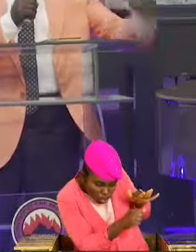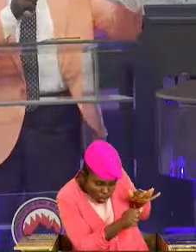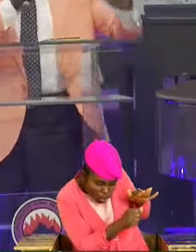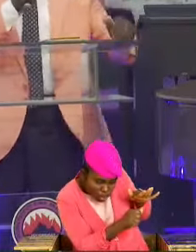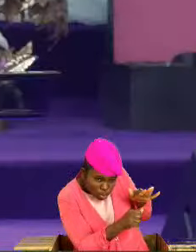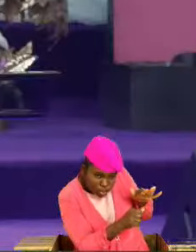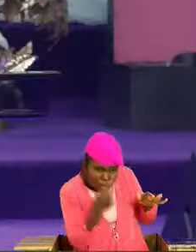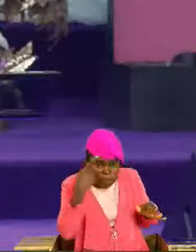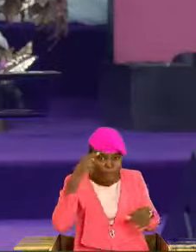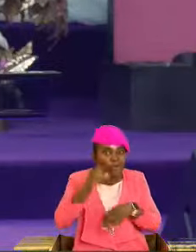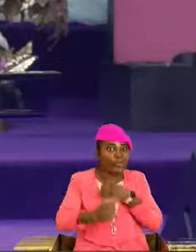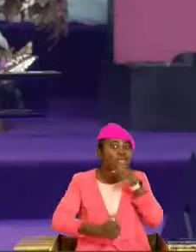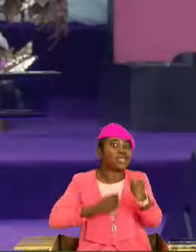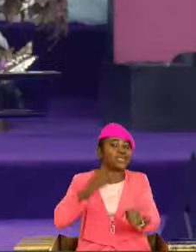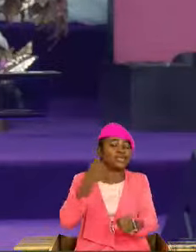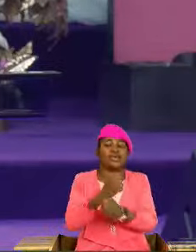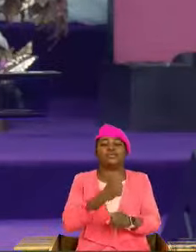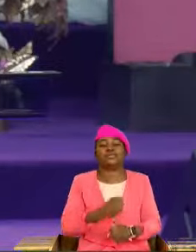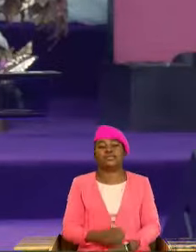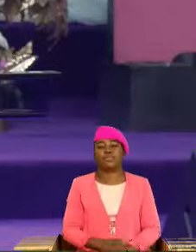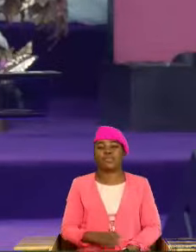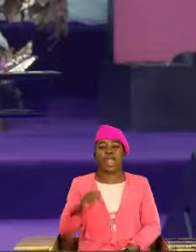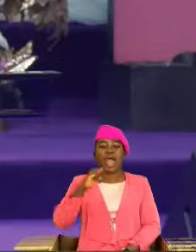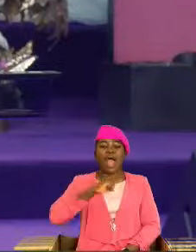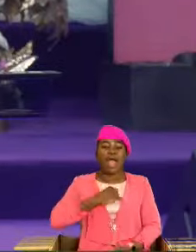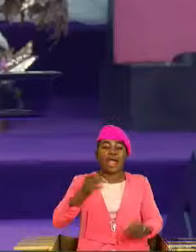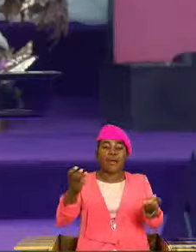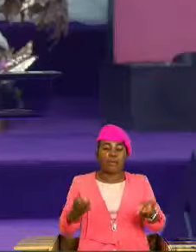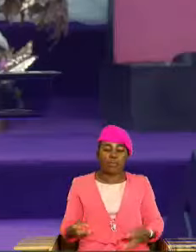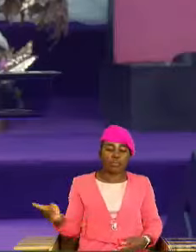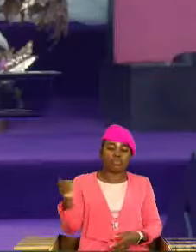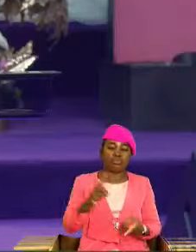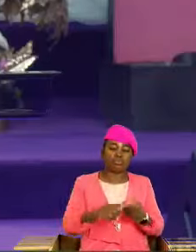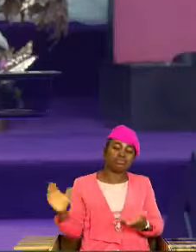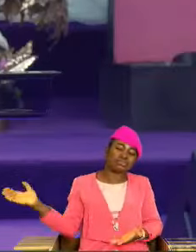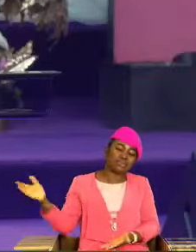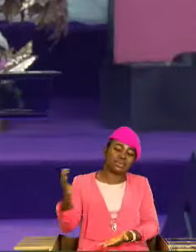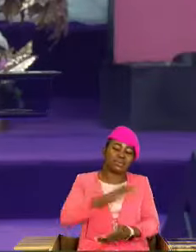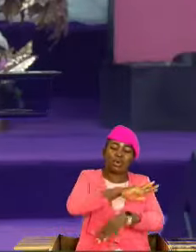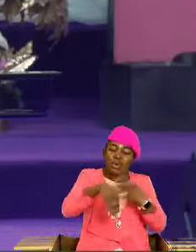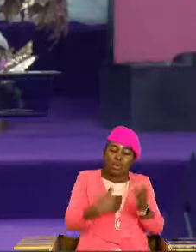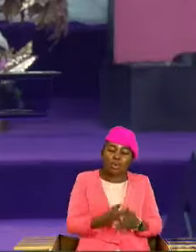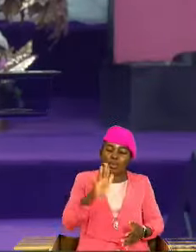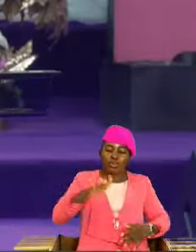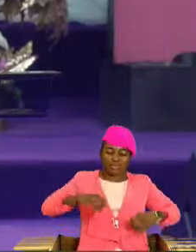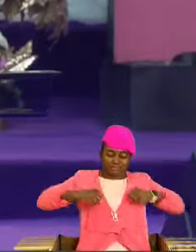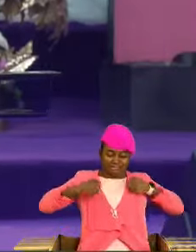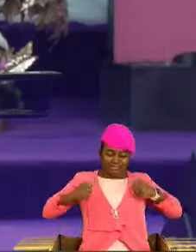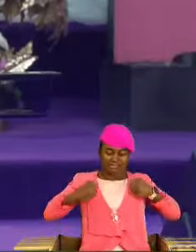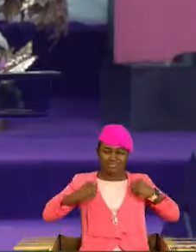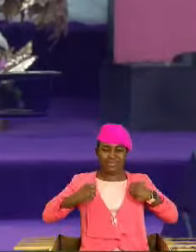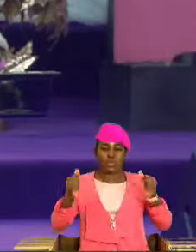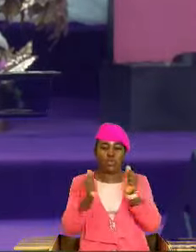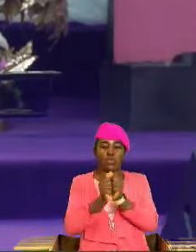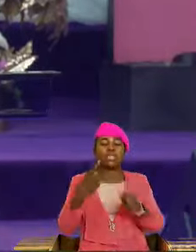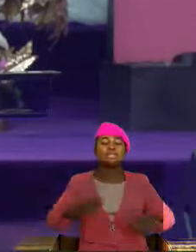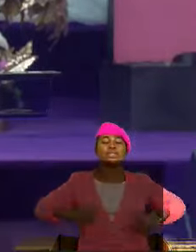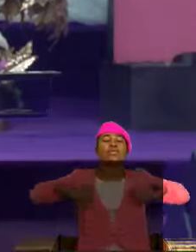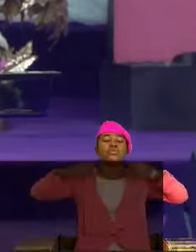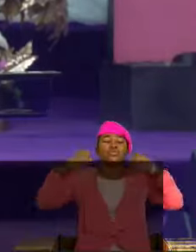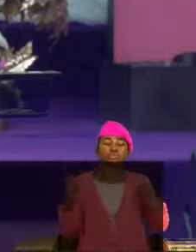years I want you to gather your strength together with the strength of